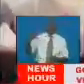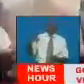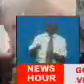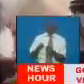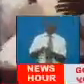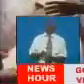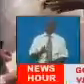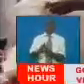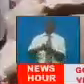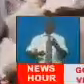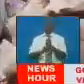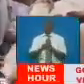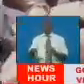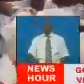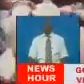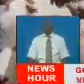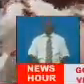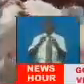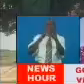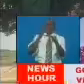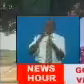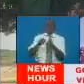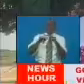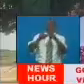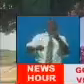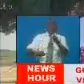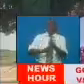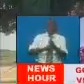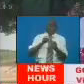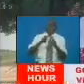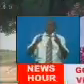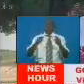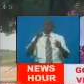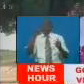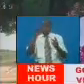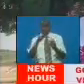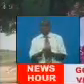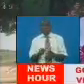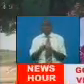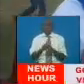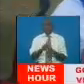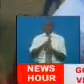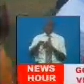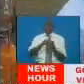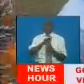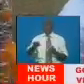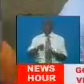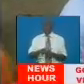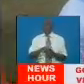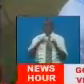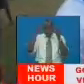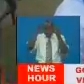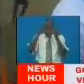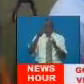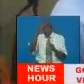in bringing up the children. She promised her continuous support to the Village of Hope orphanage and urged the children to obey